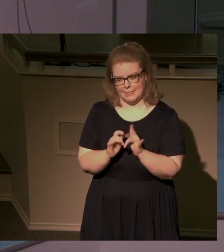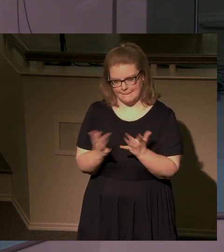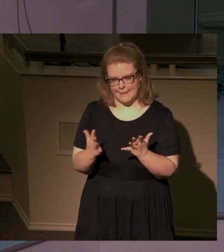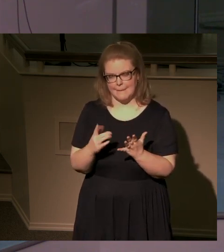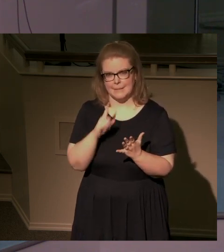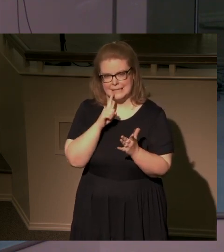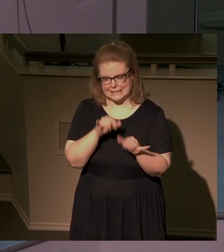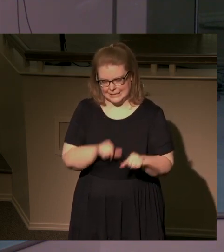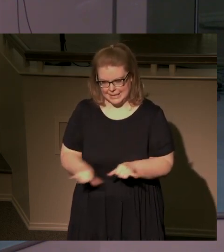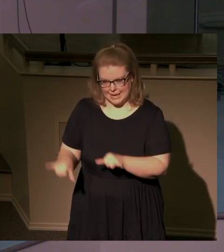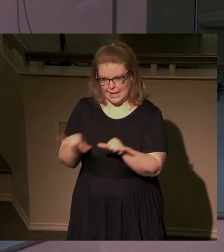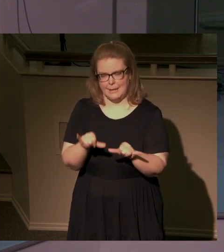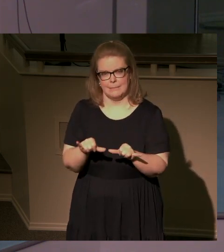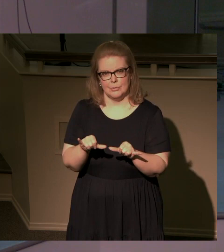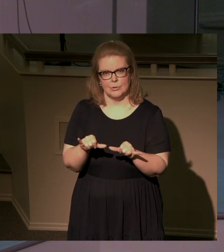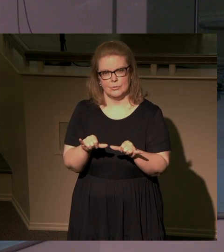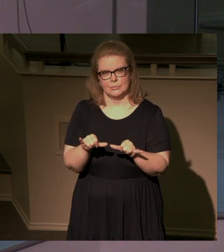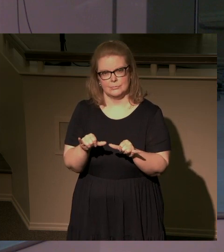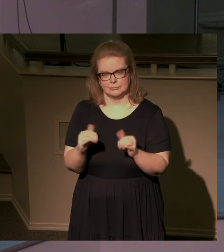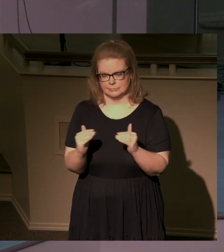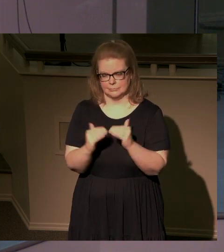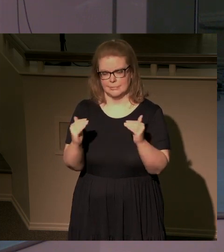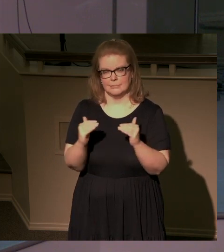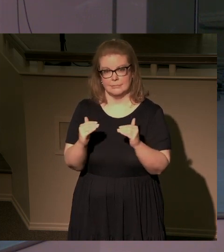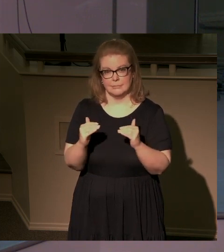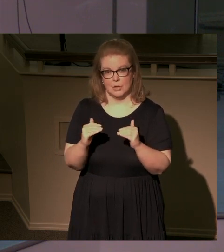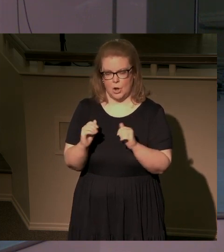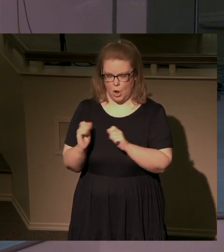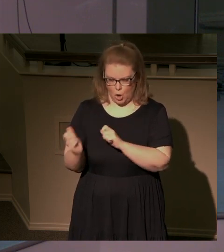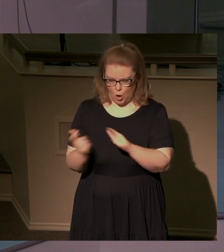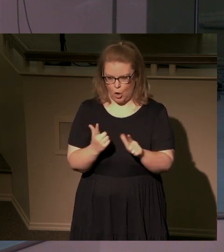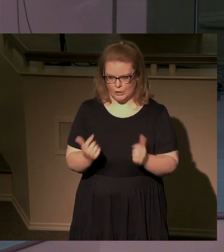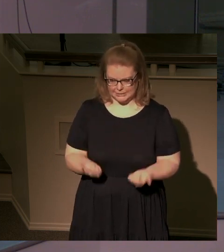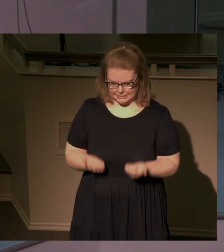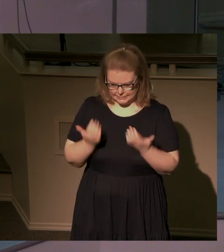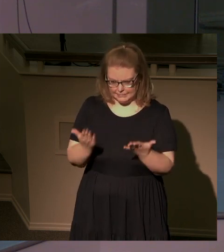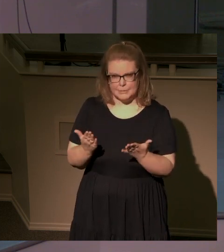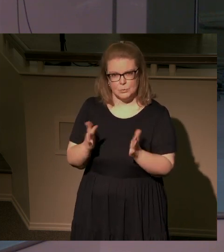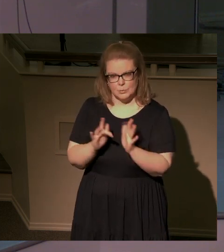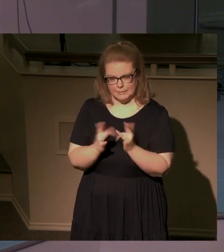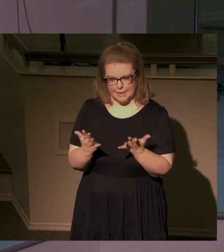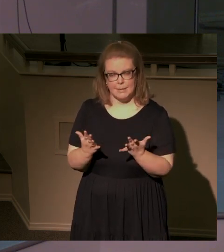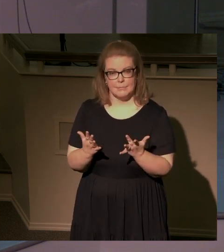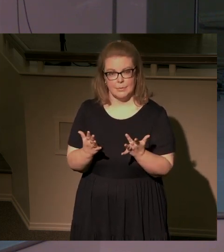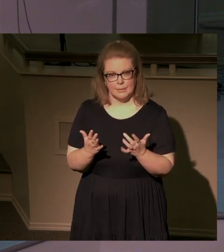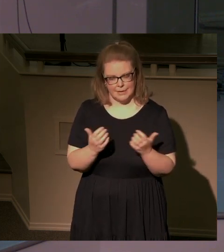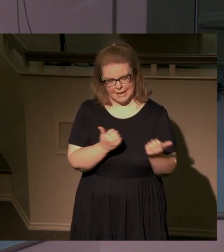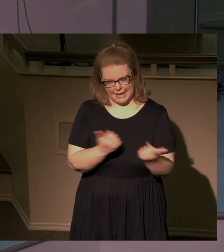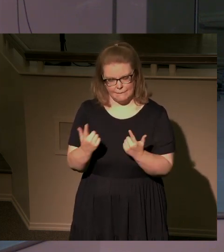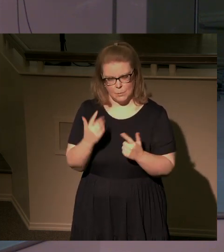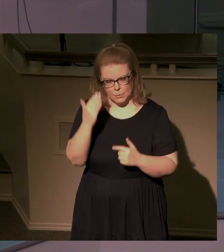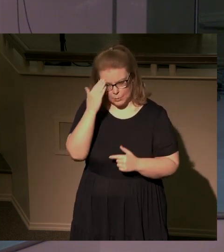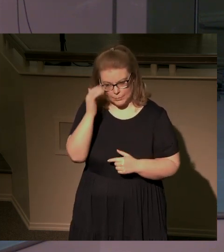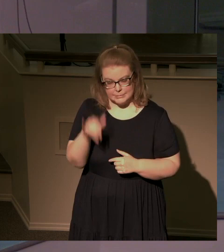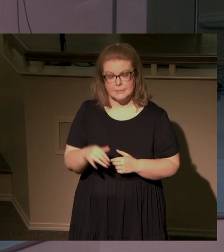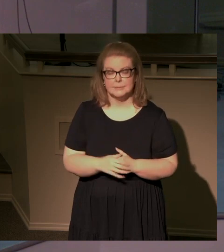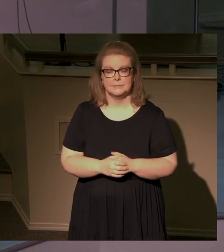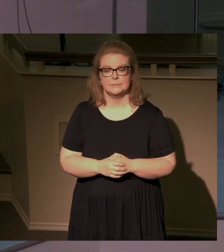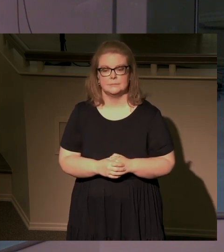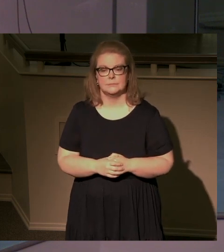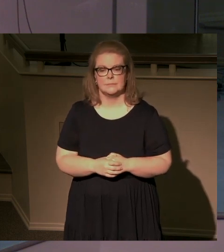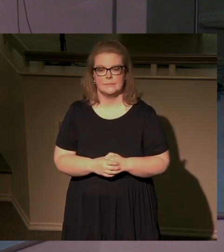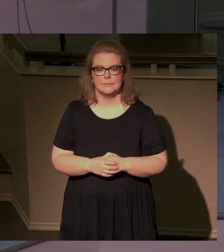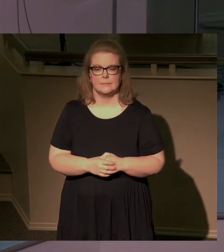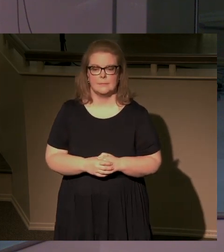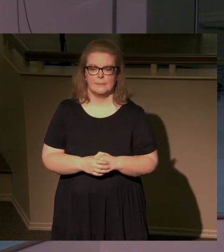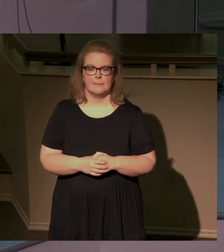for your home. This means that all submit to it, and so everybody knows it.